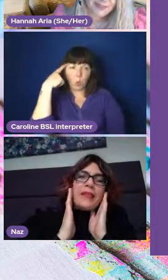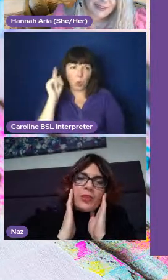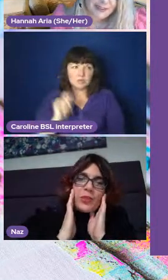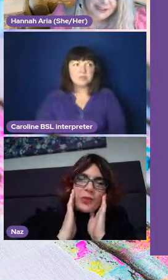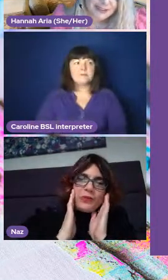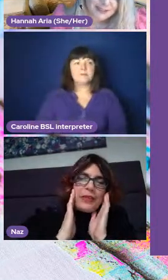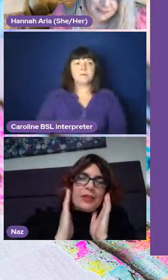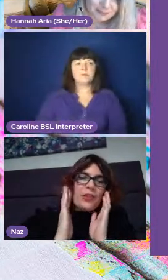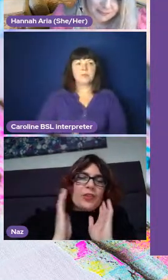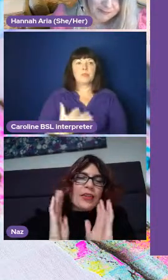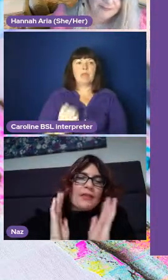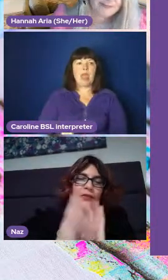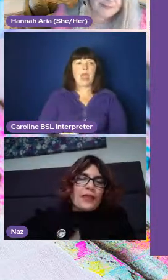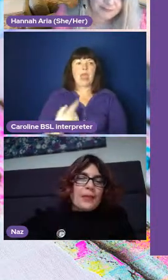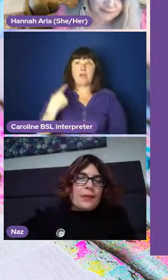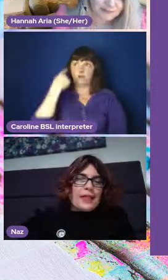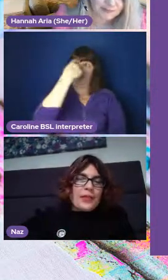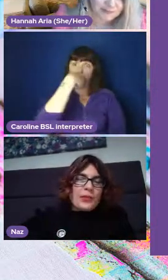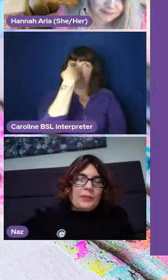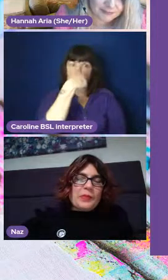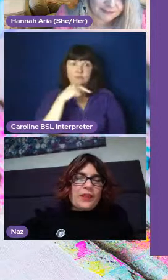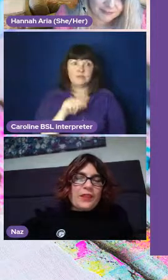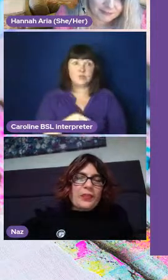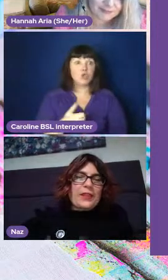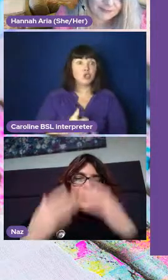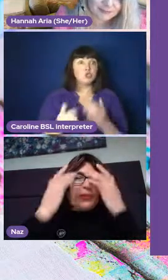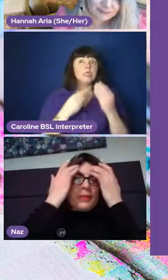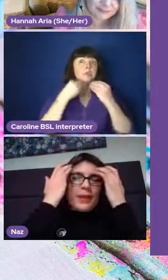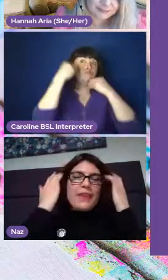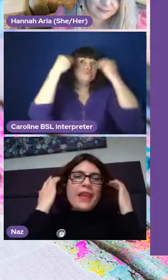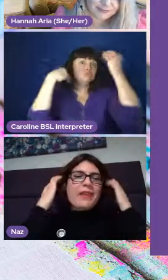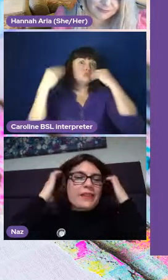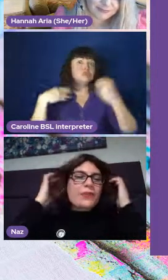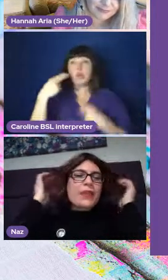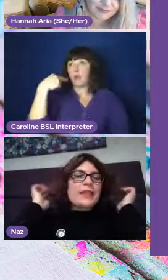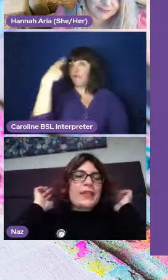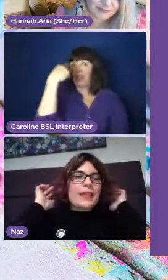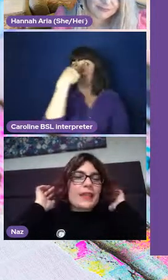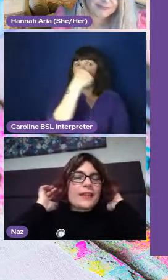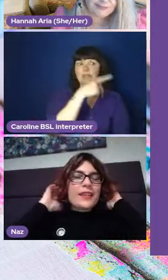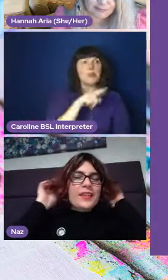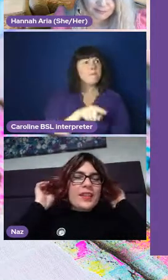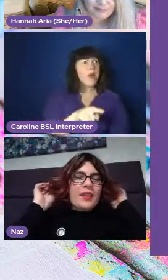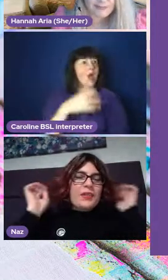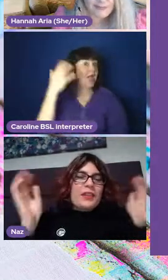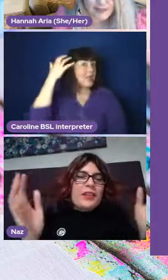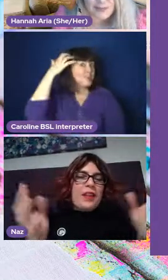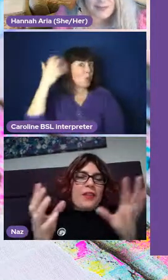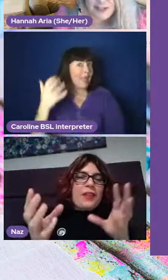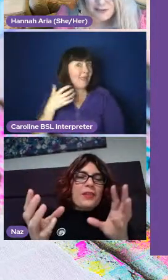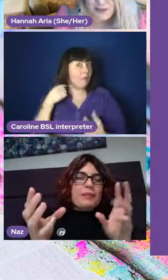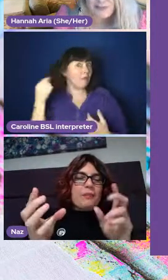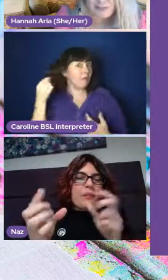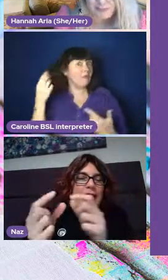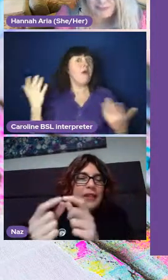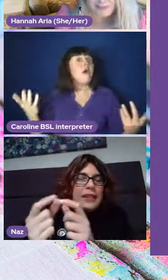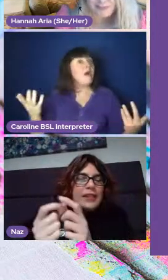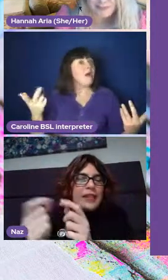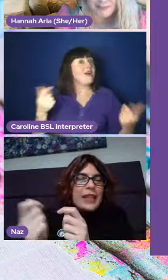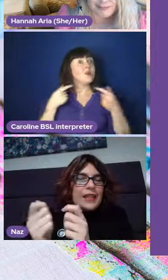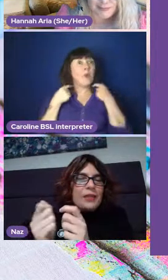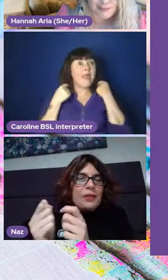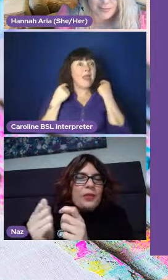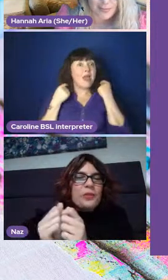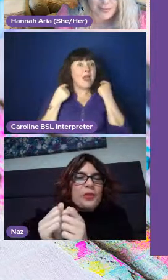face, very unusual for me. I usually have the face paints on, but I thought it's all about the hair. It's the wig, isn't it? So, you know those